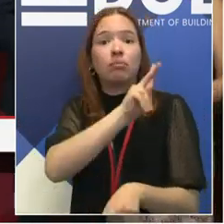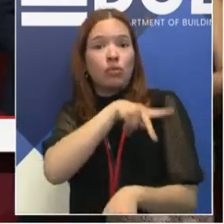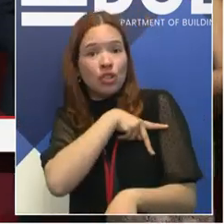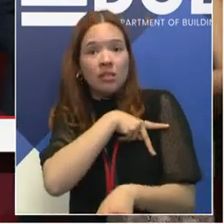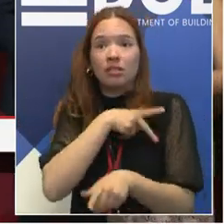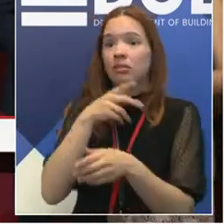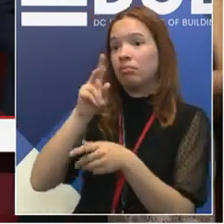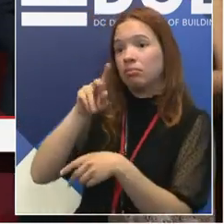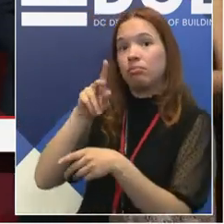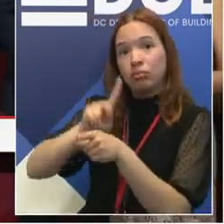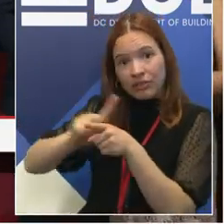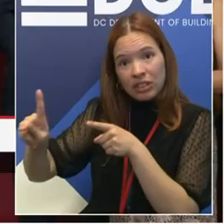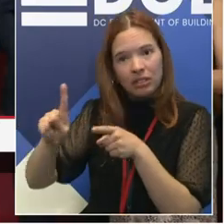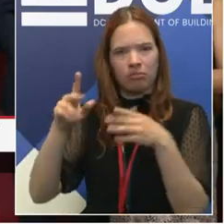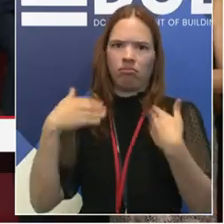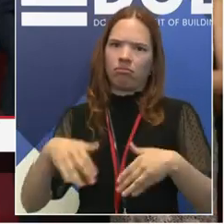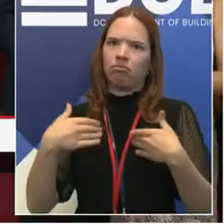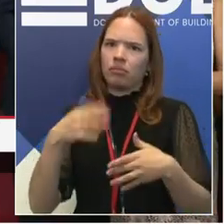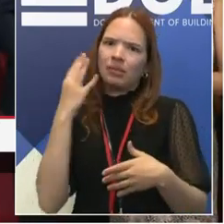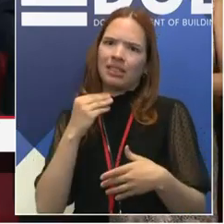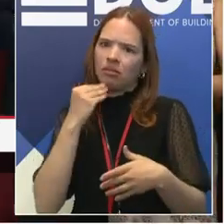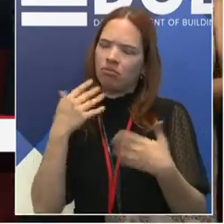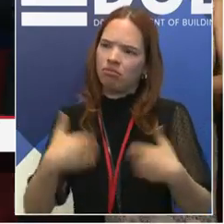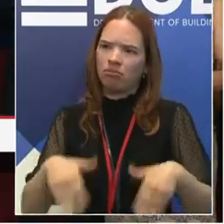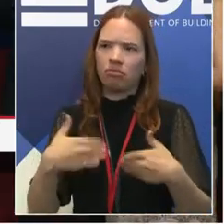hand the mic over to Mayor Bowser.